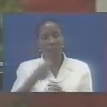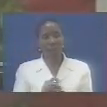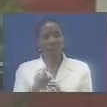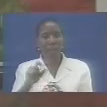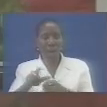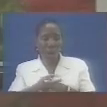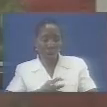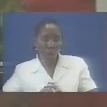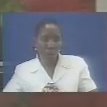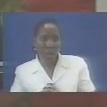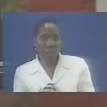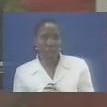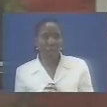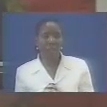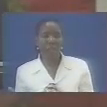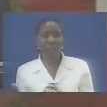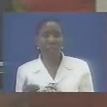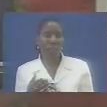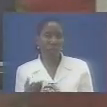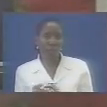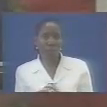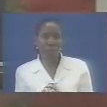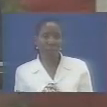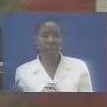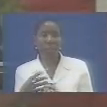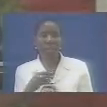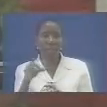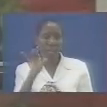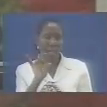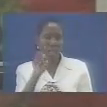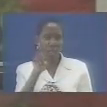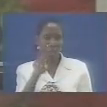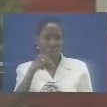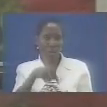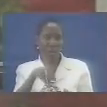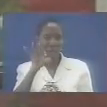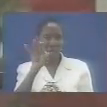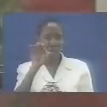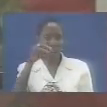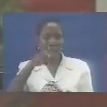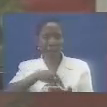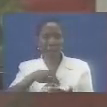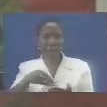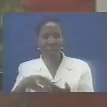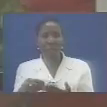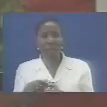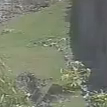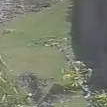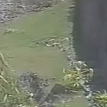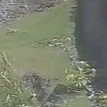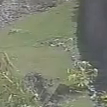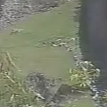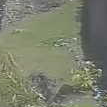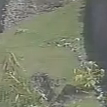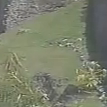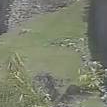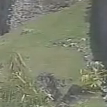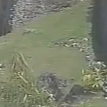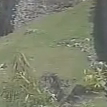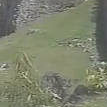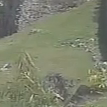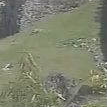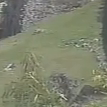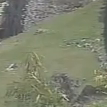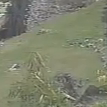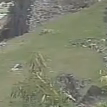from grant sources, and $82.9 million from loan sources. The Canadian leader outlined the